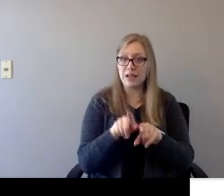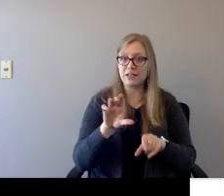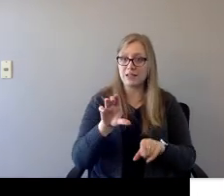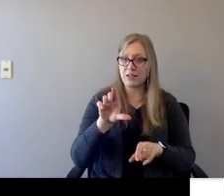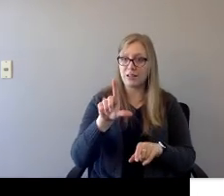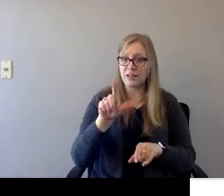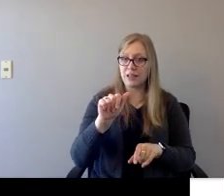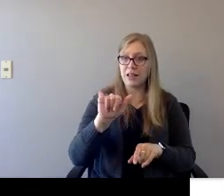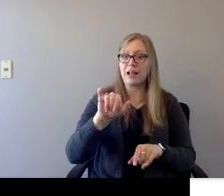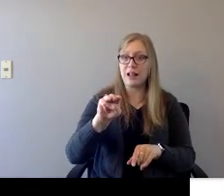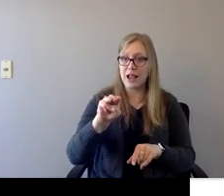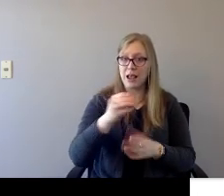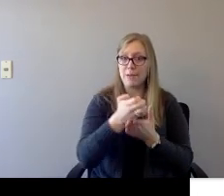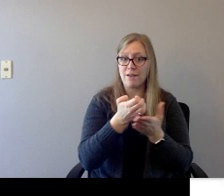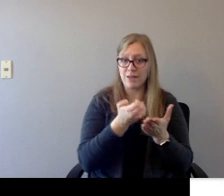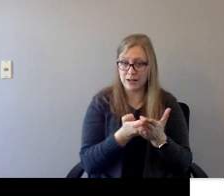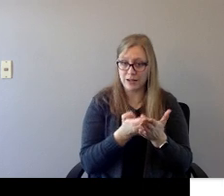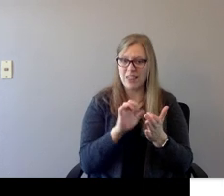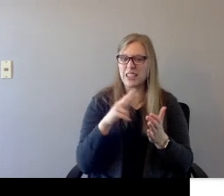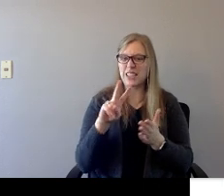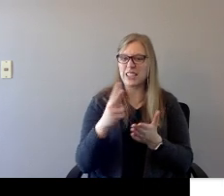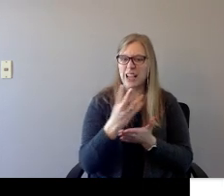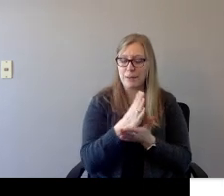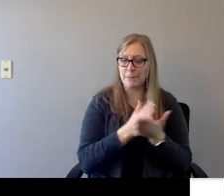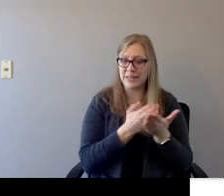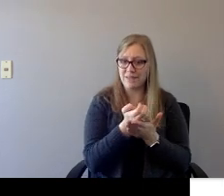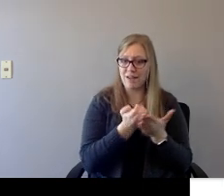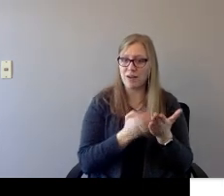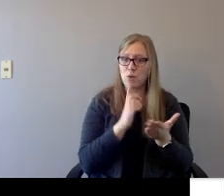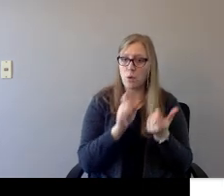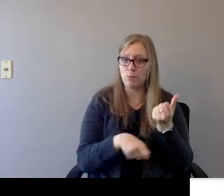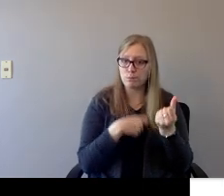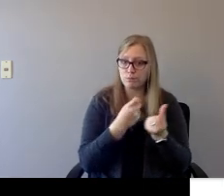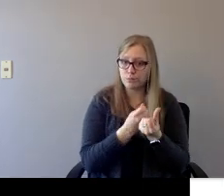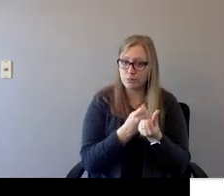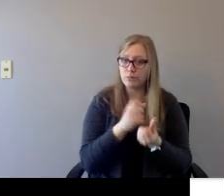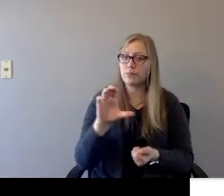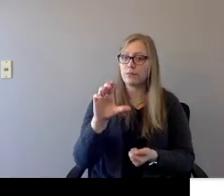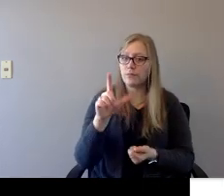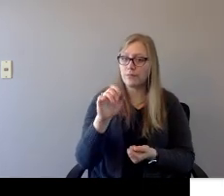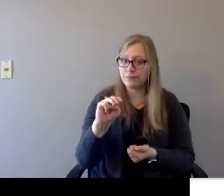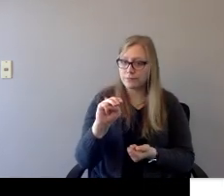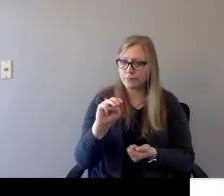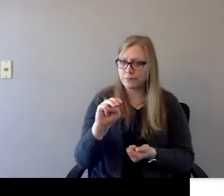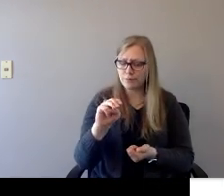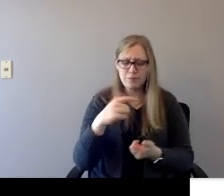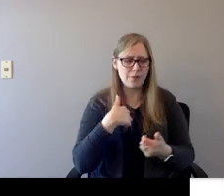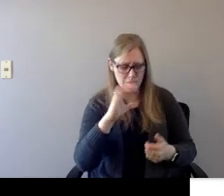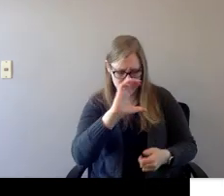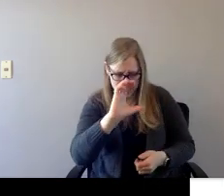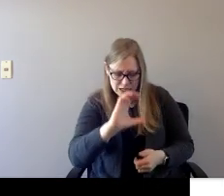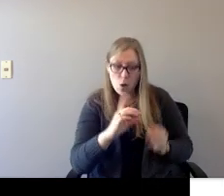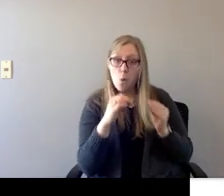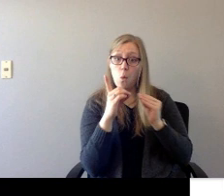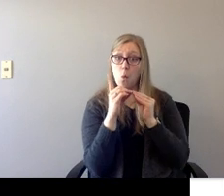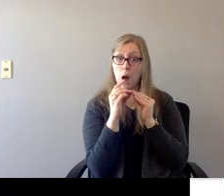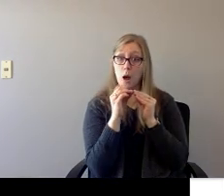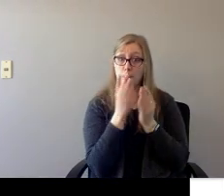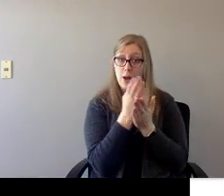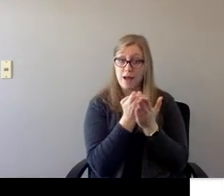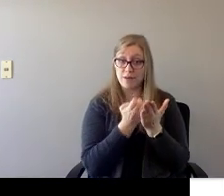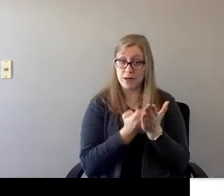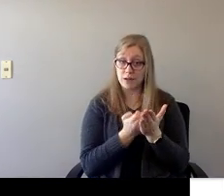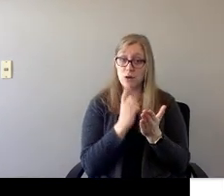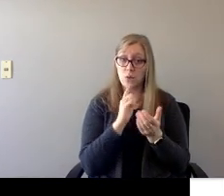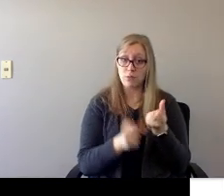that's my second piece of evidence to support the claim. And I'm going to look for one more piece of evidence here that supports the